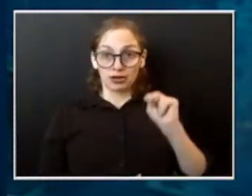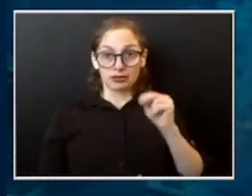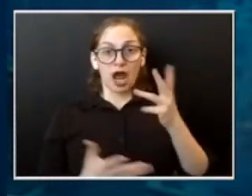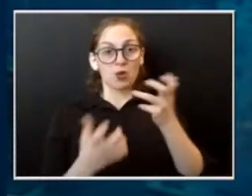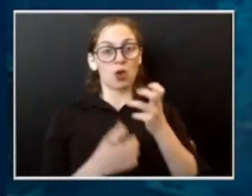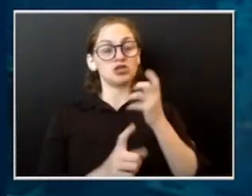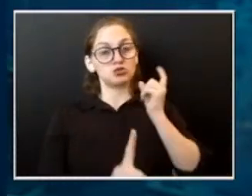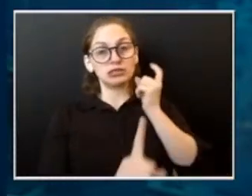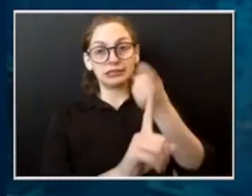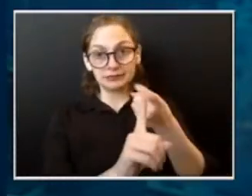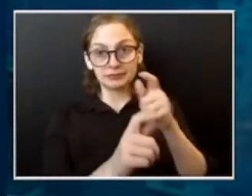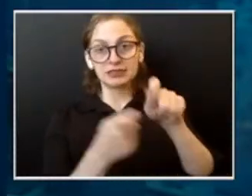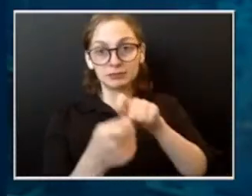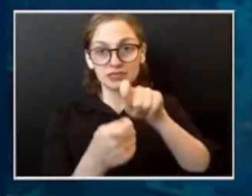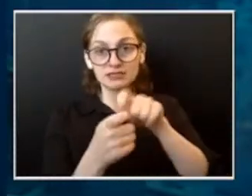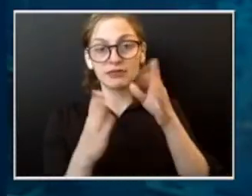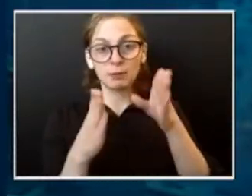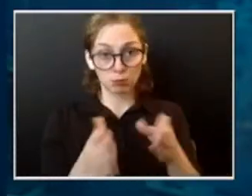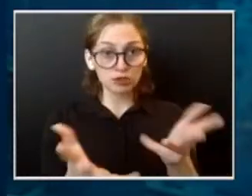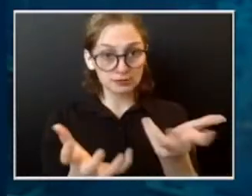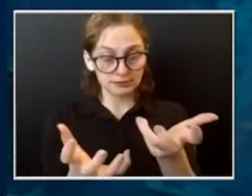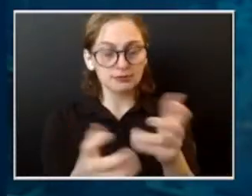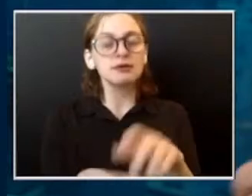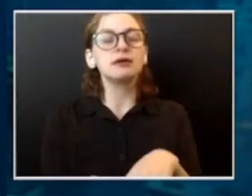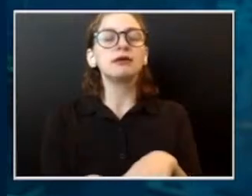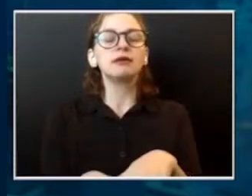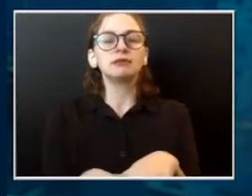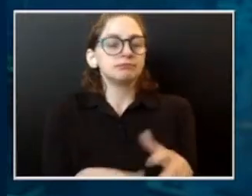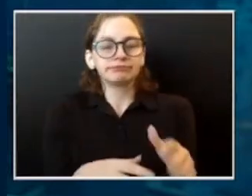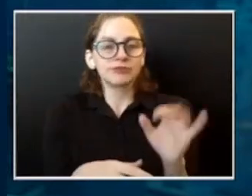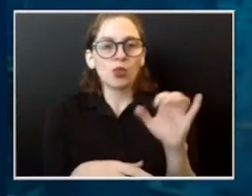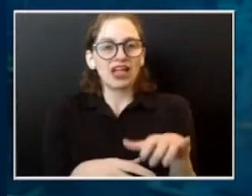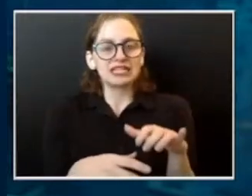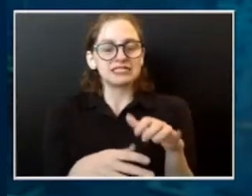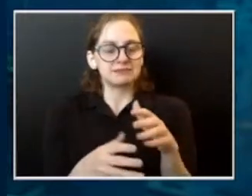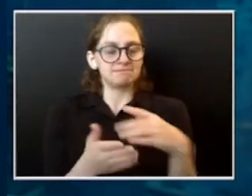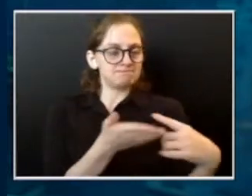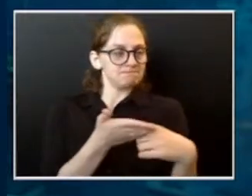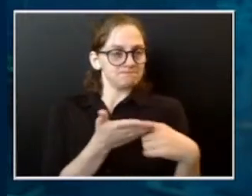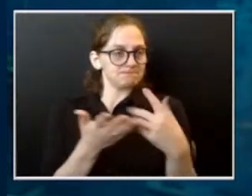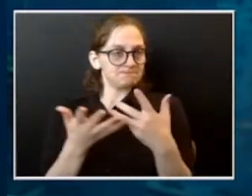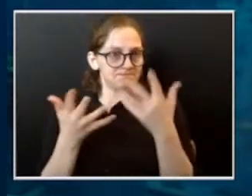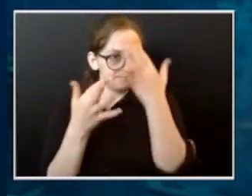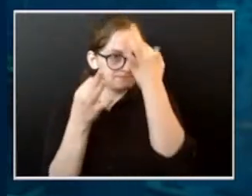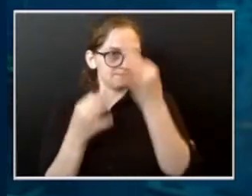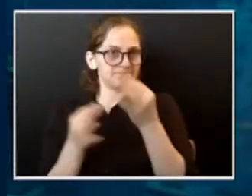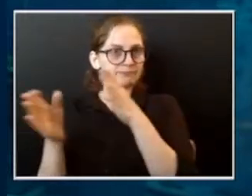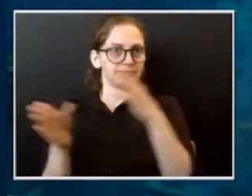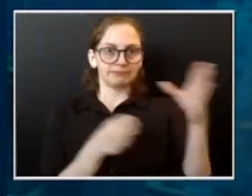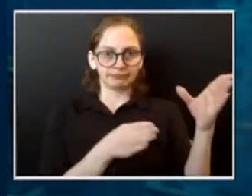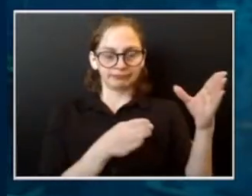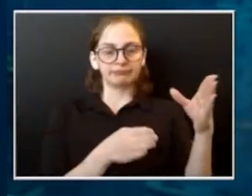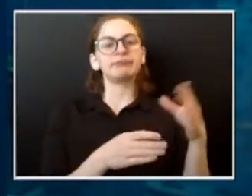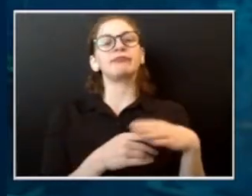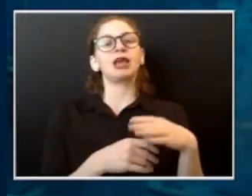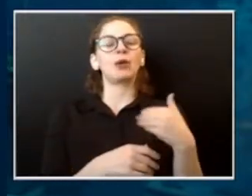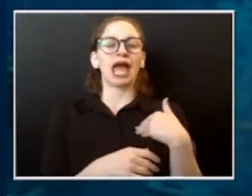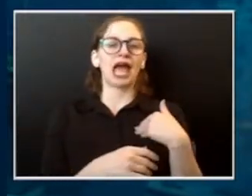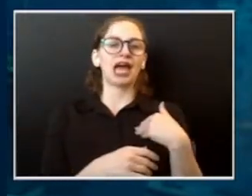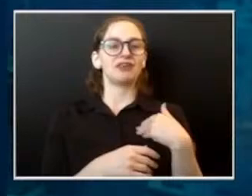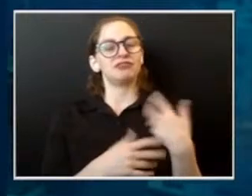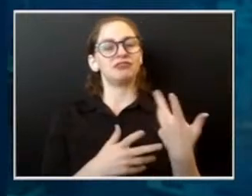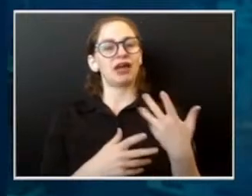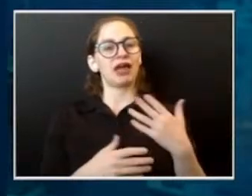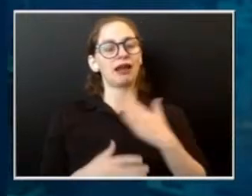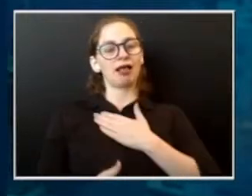do that. So it's basically an arranged plan, and we go through an elective process to ensure with testing and so forth that we're going to have